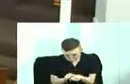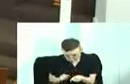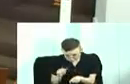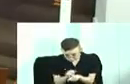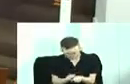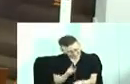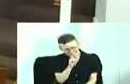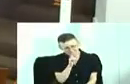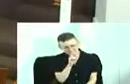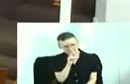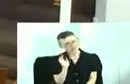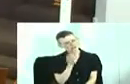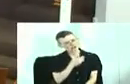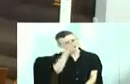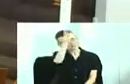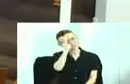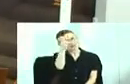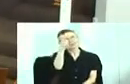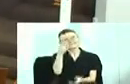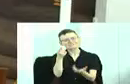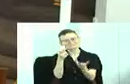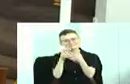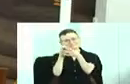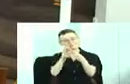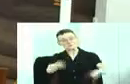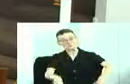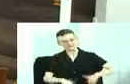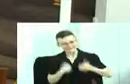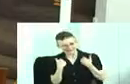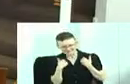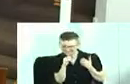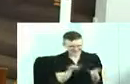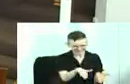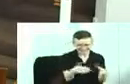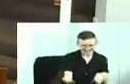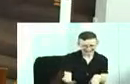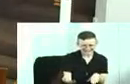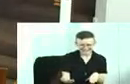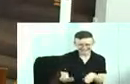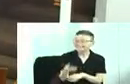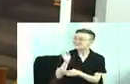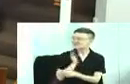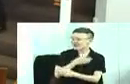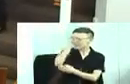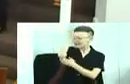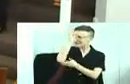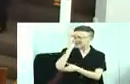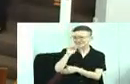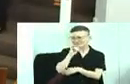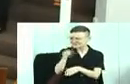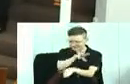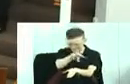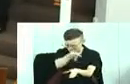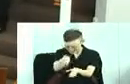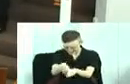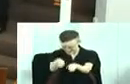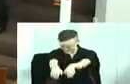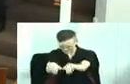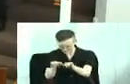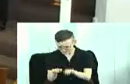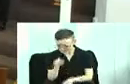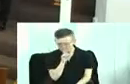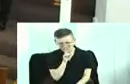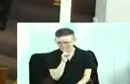God is the God of the living, not the God of the dead. God is not contained in those tombs. God